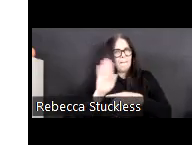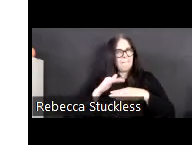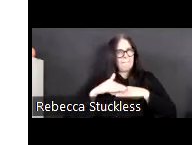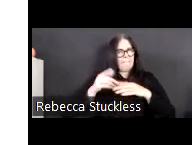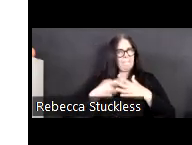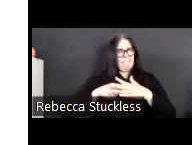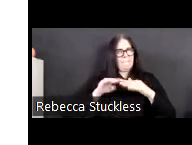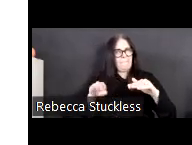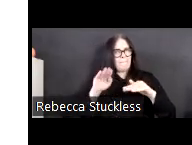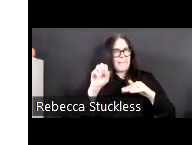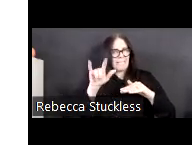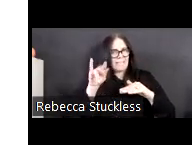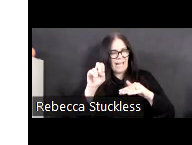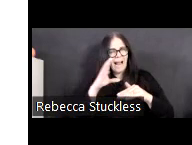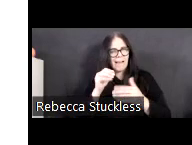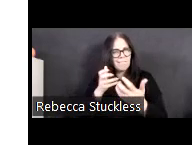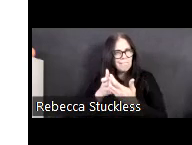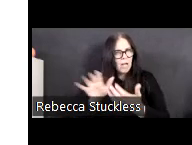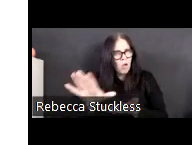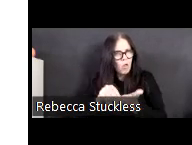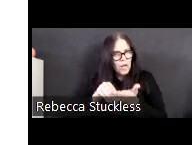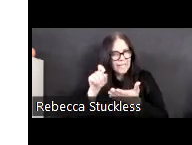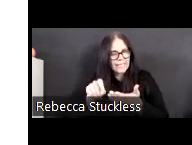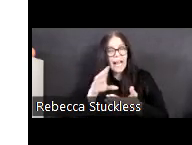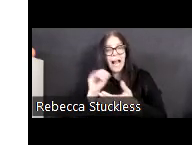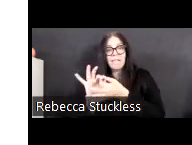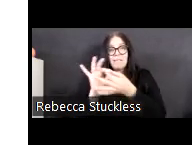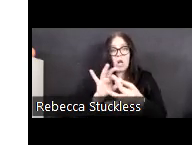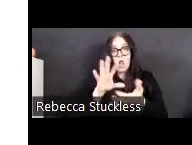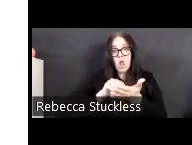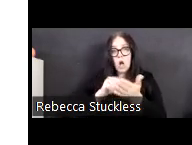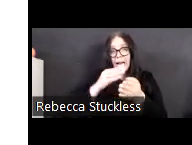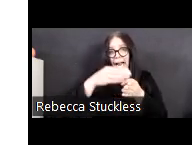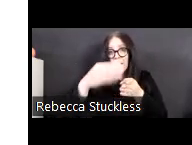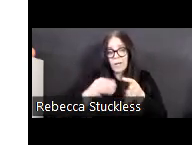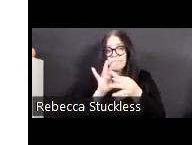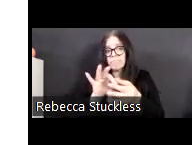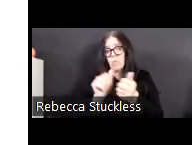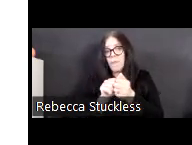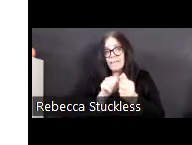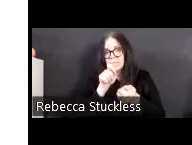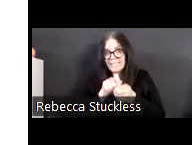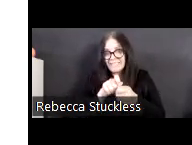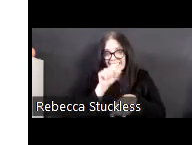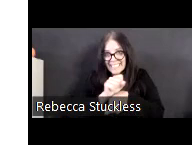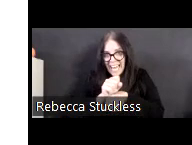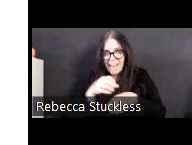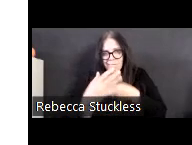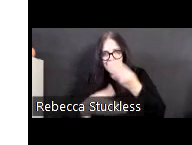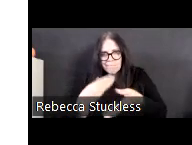needs, tie learning outcomes to specific tasks, strategies, and goals, and introduces